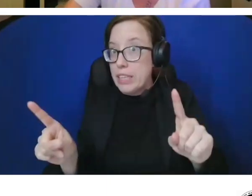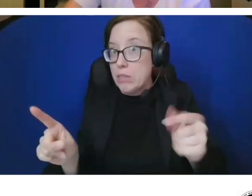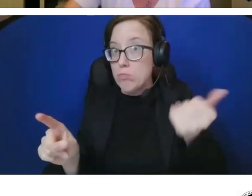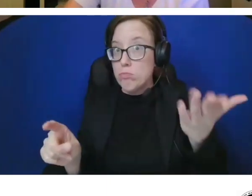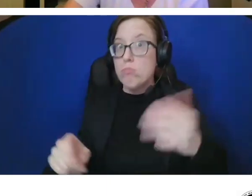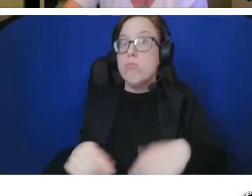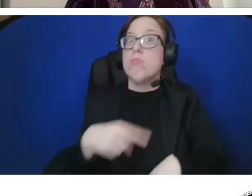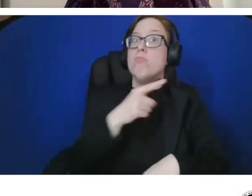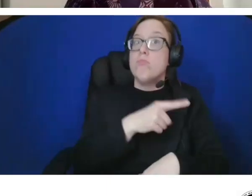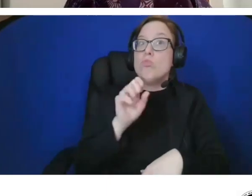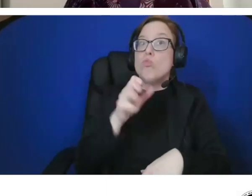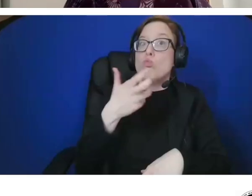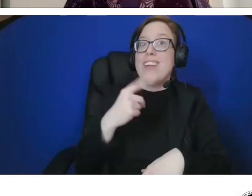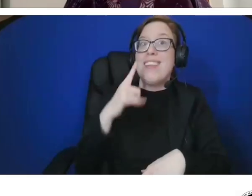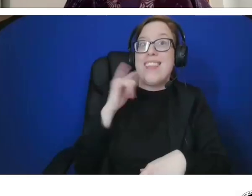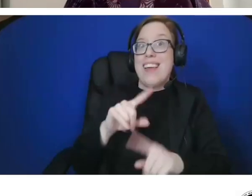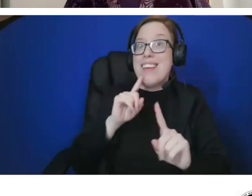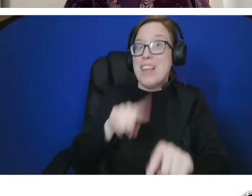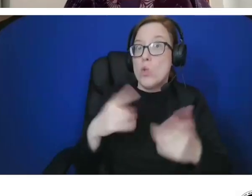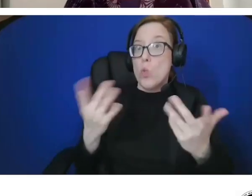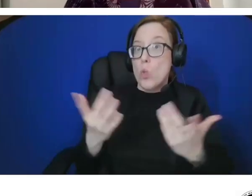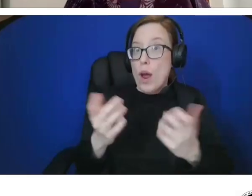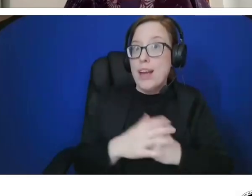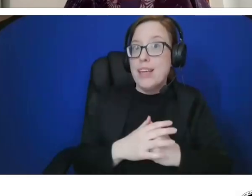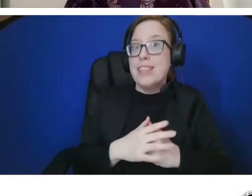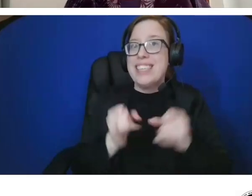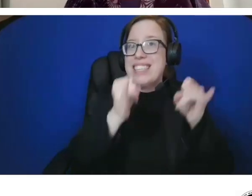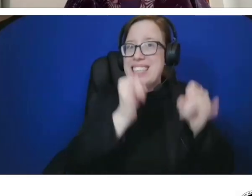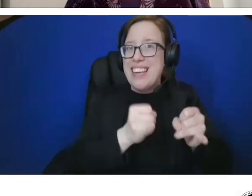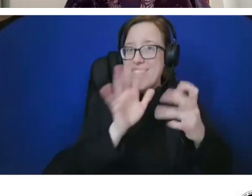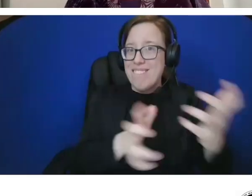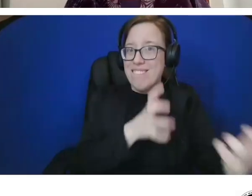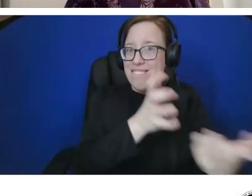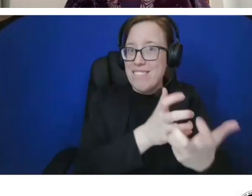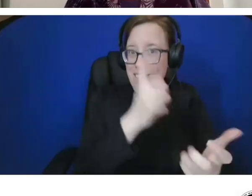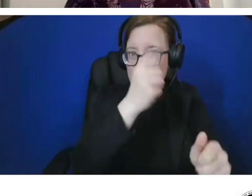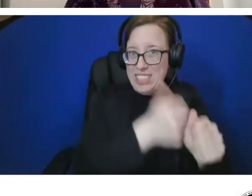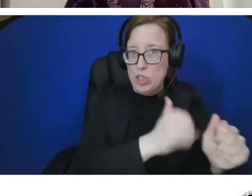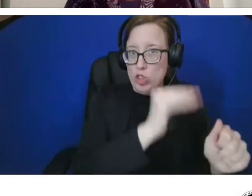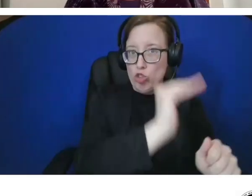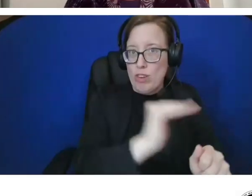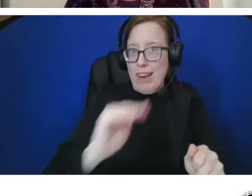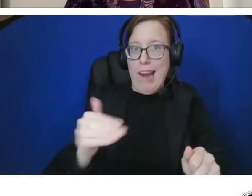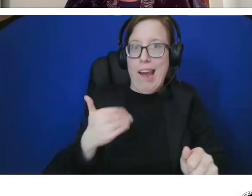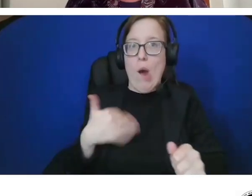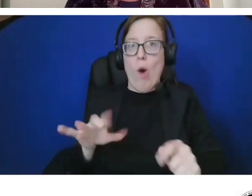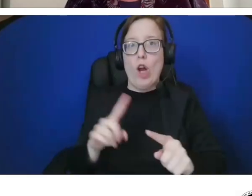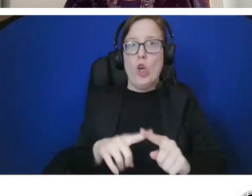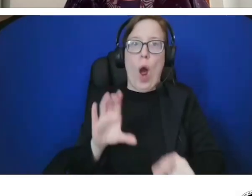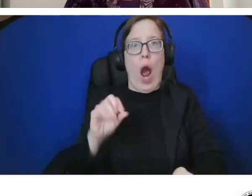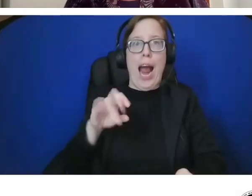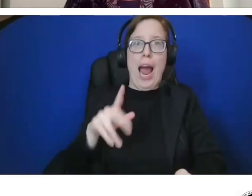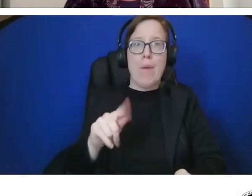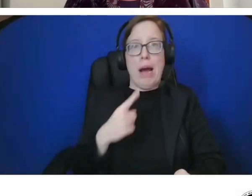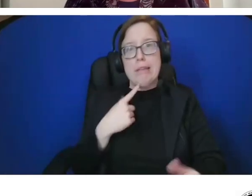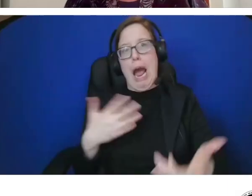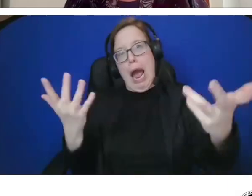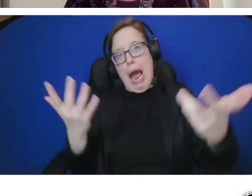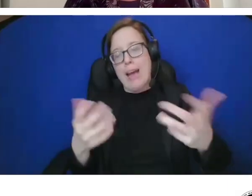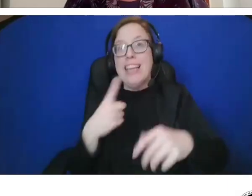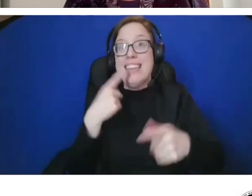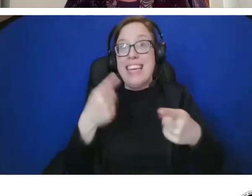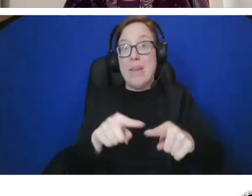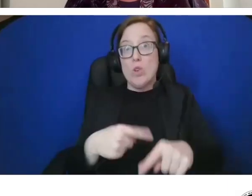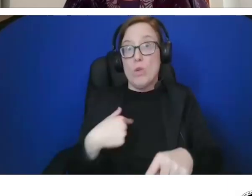effectively? hmm I think the answer to that would be individualized for each child. So I don't want to cop out, but I will tell you,